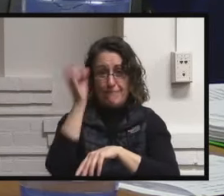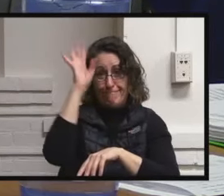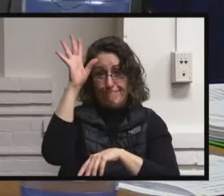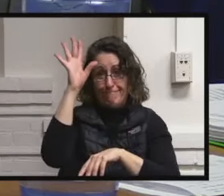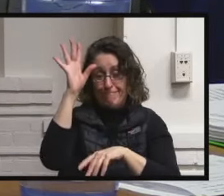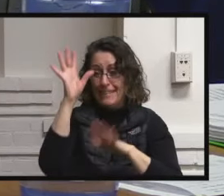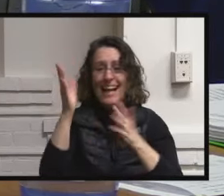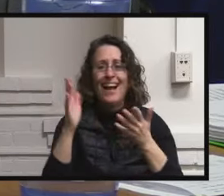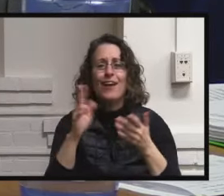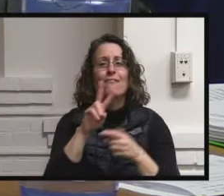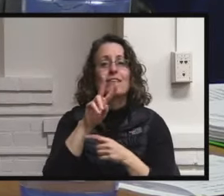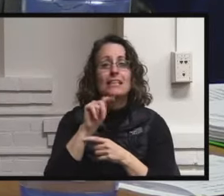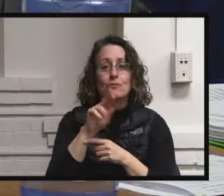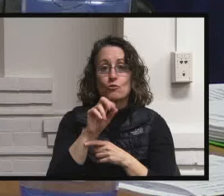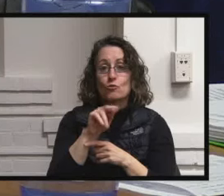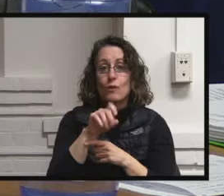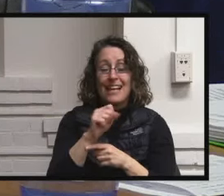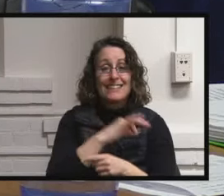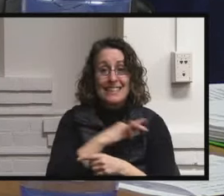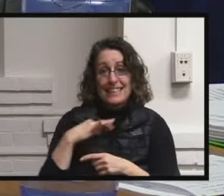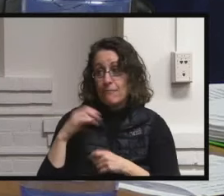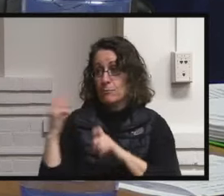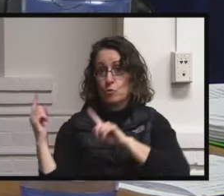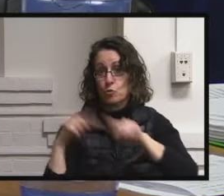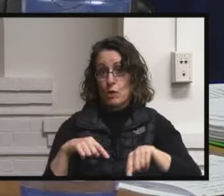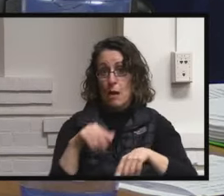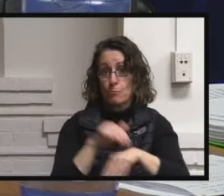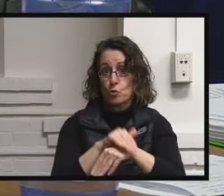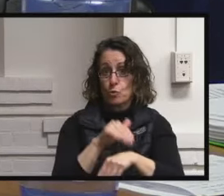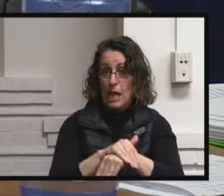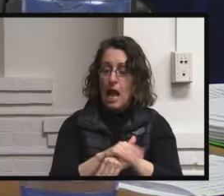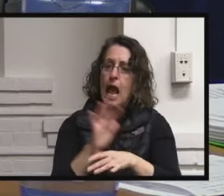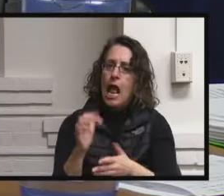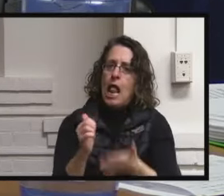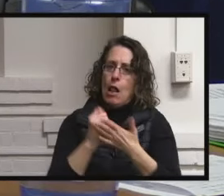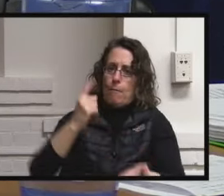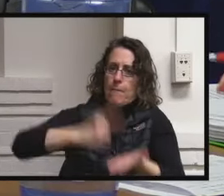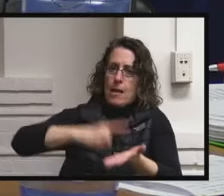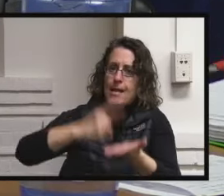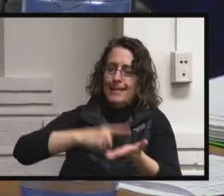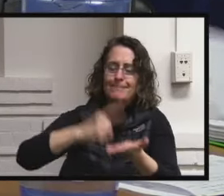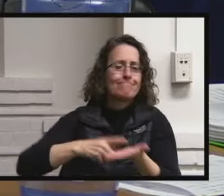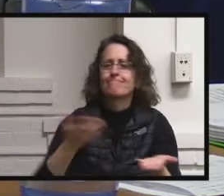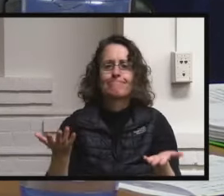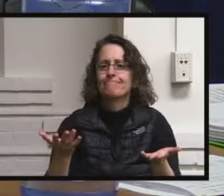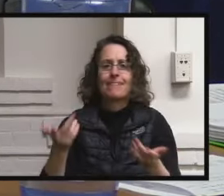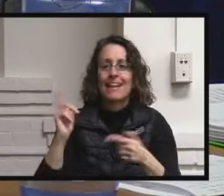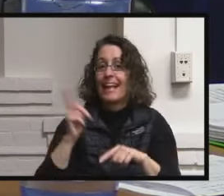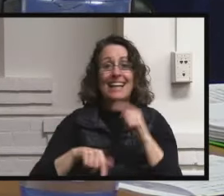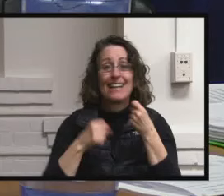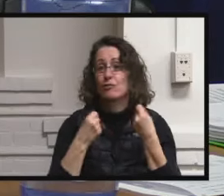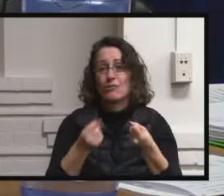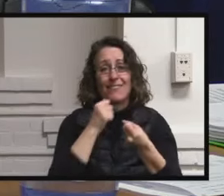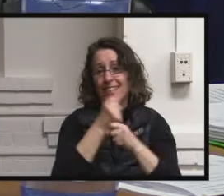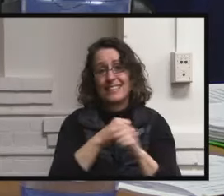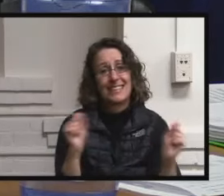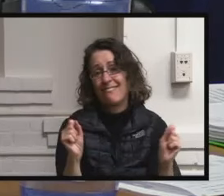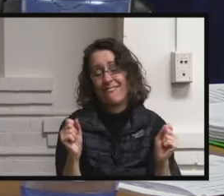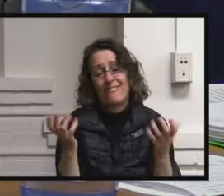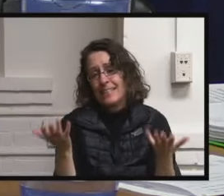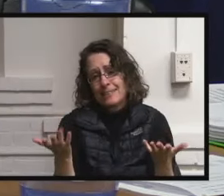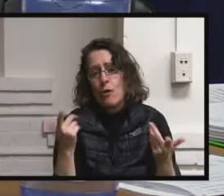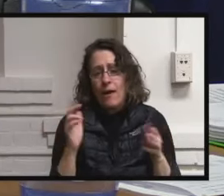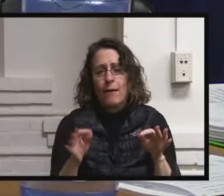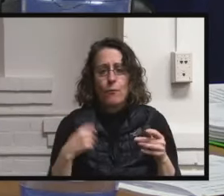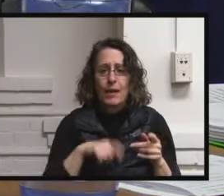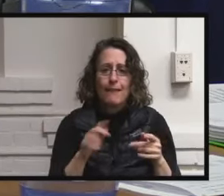providing for us, but they're not here. So we'll have this item on the agenda on December 15th. Anything else to be